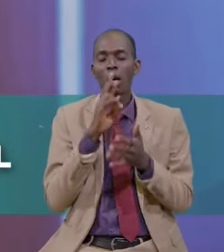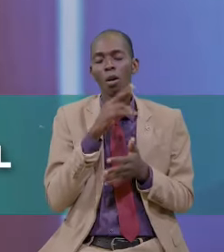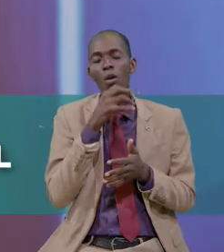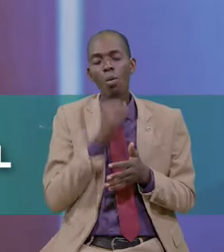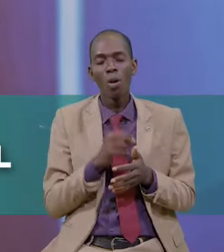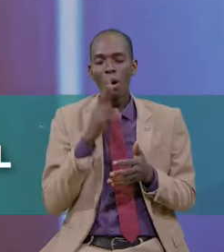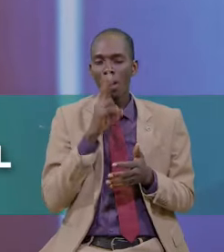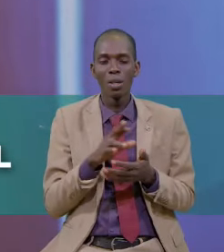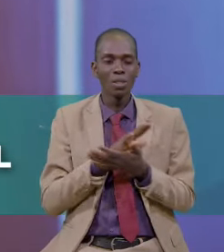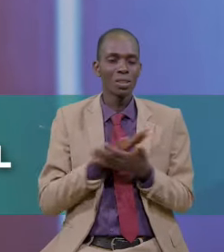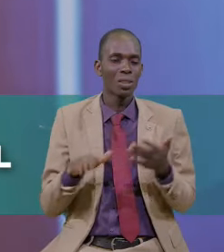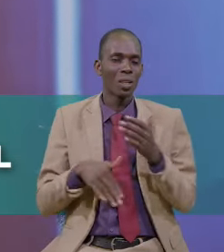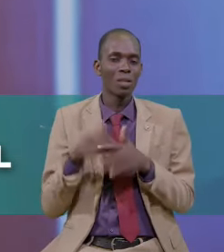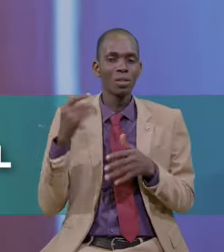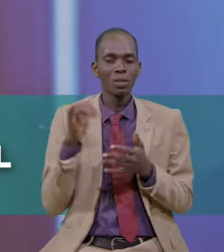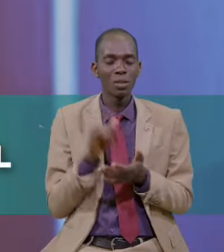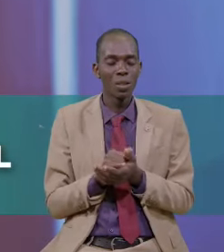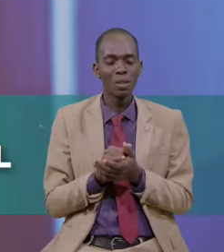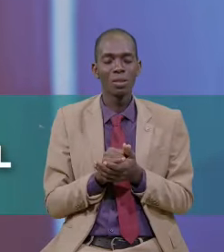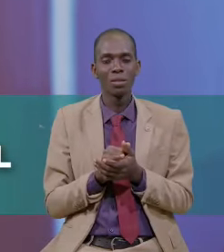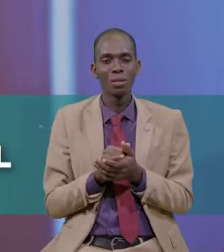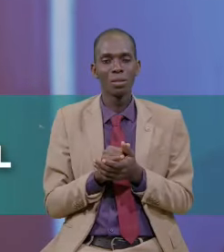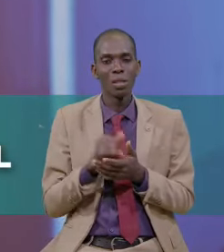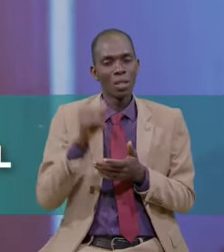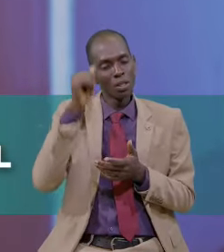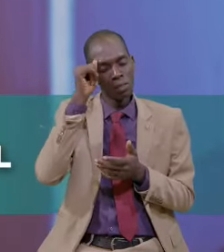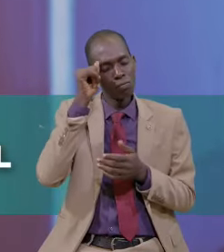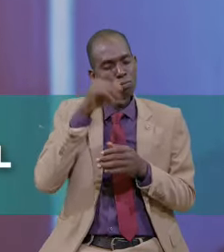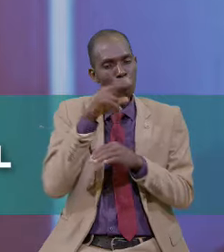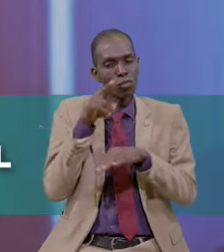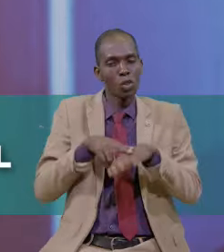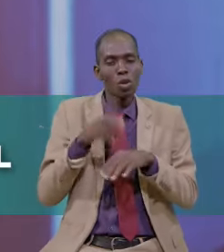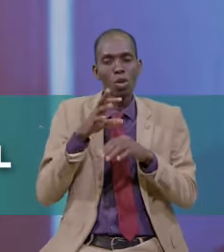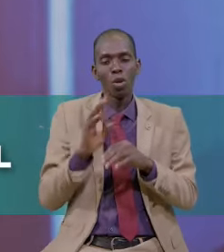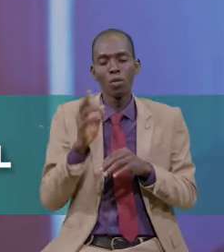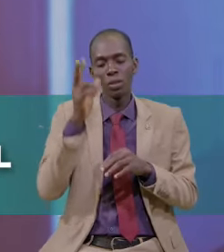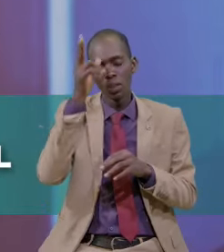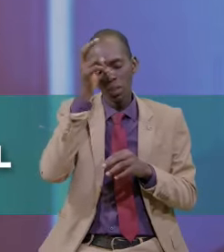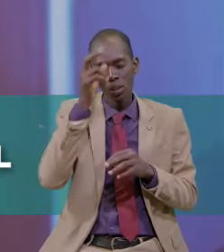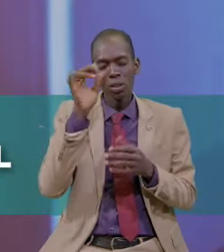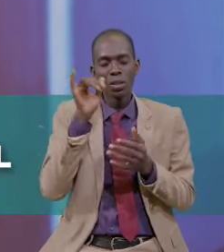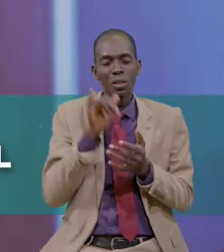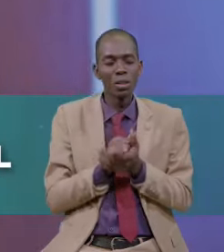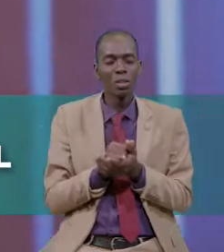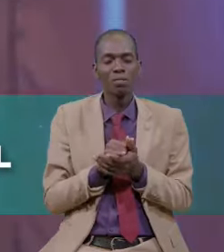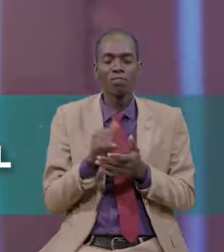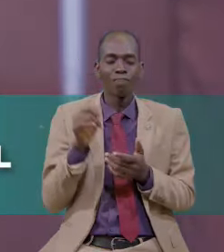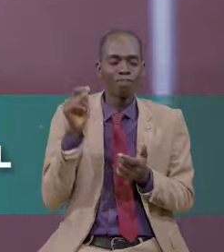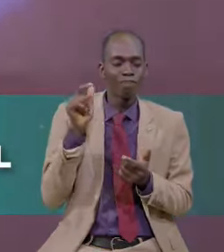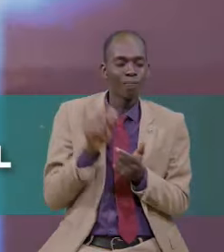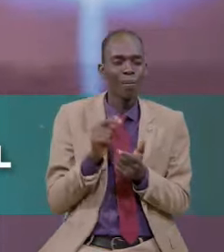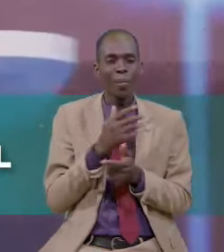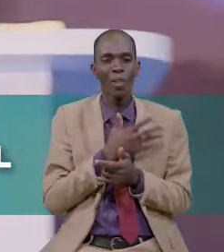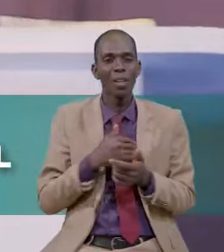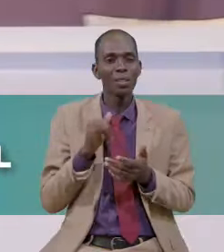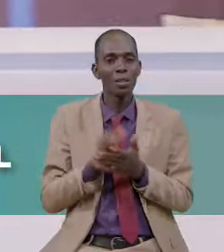that Adamic nature, that nature of Satan, that depravity, and that